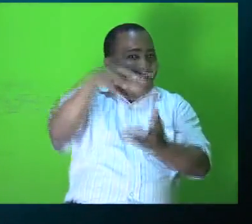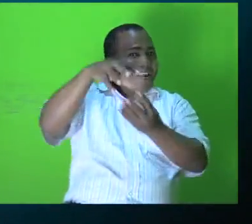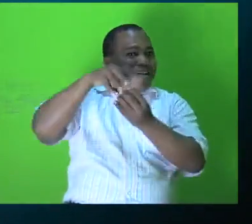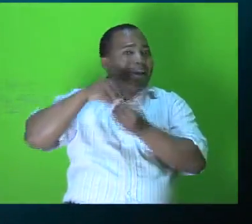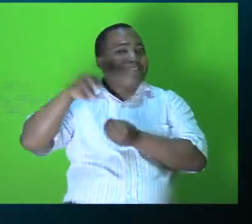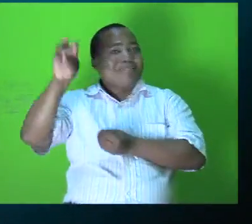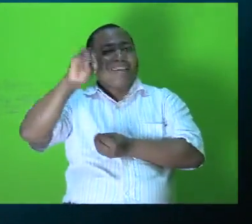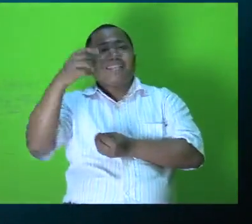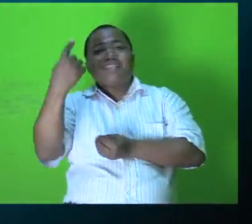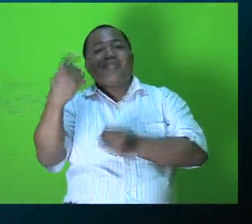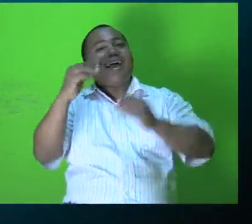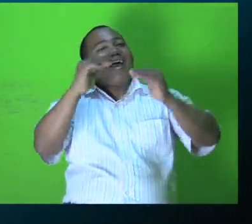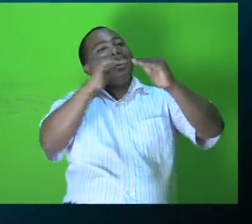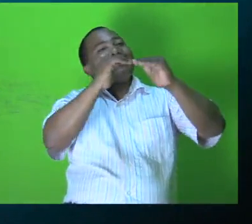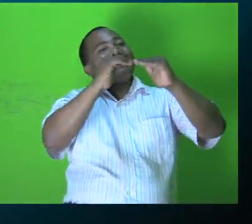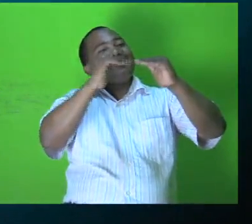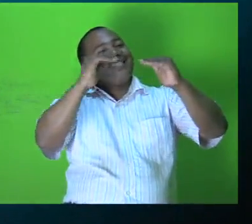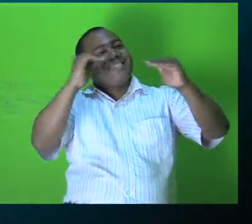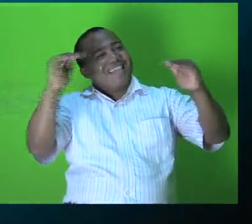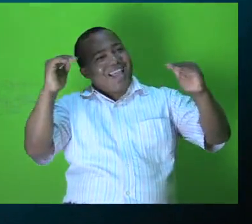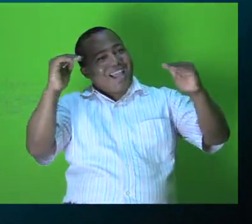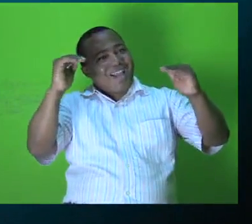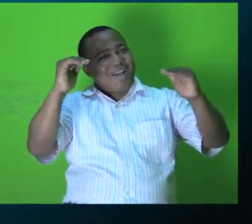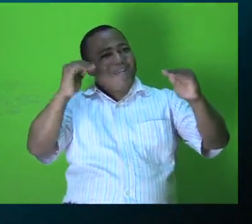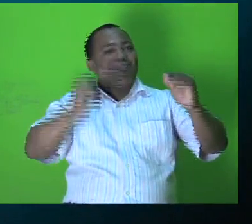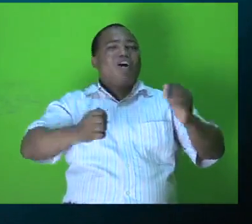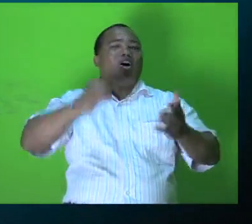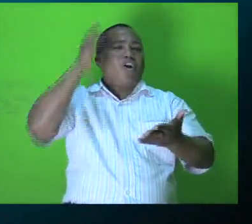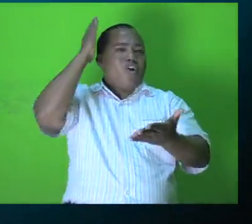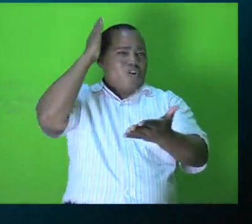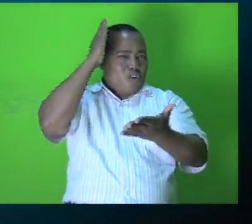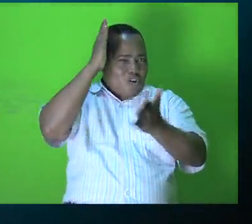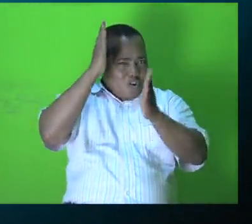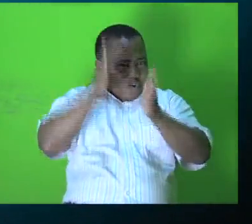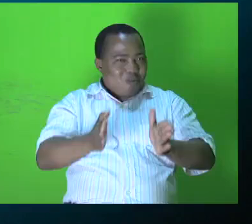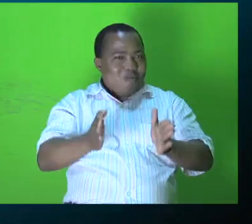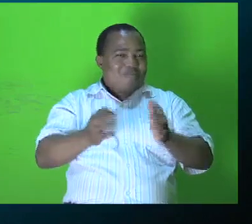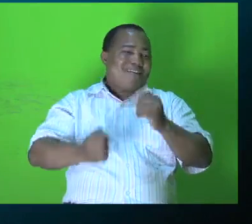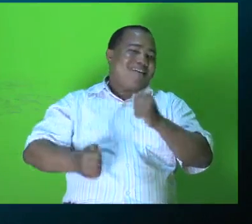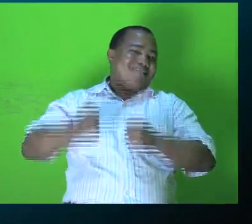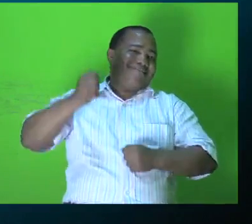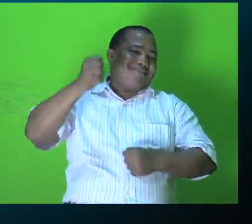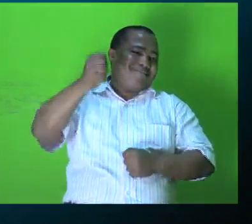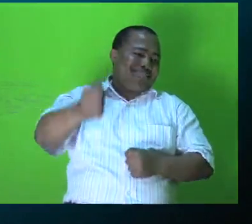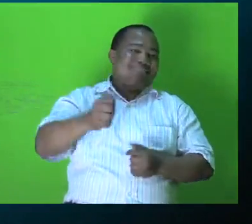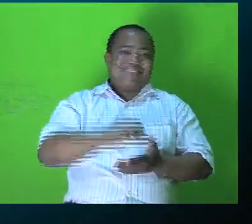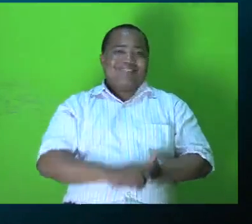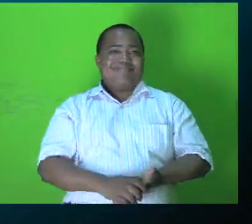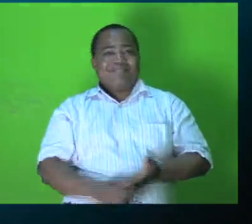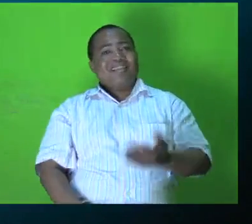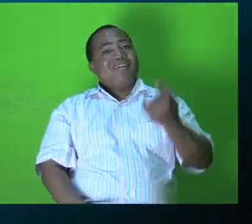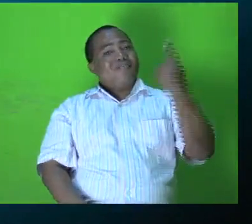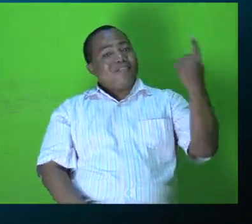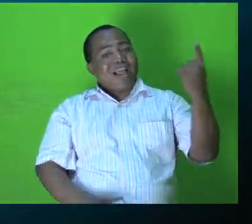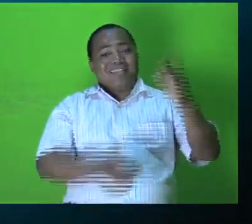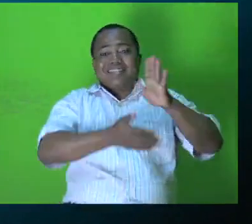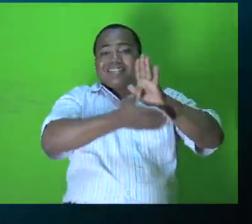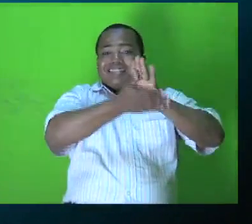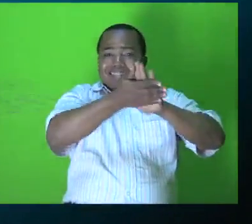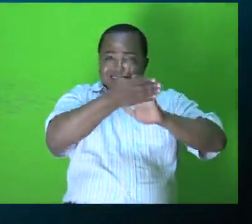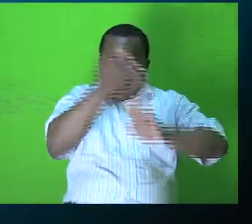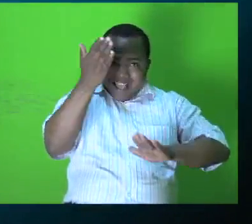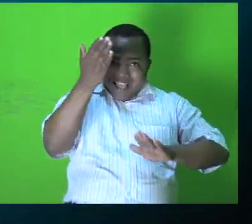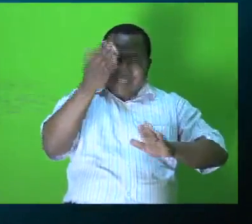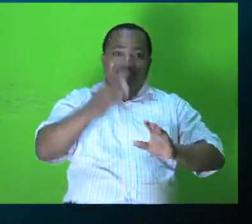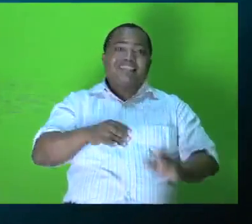II have the same common stages. Thus, before the cells start the meiotic